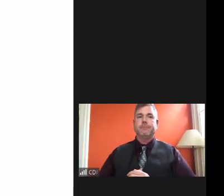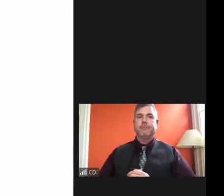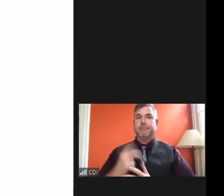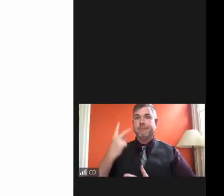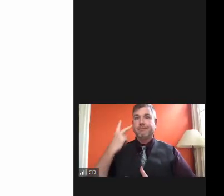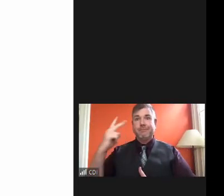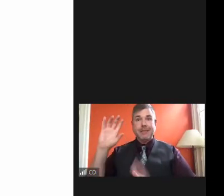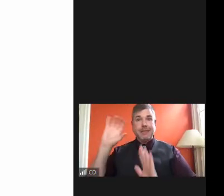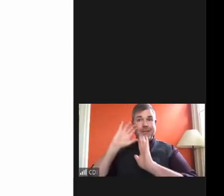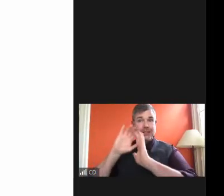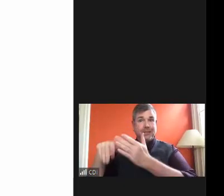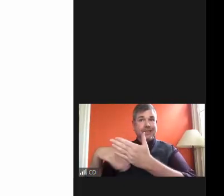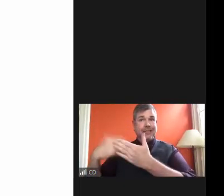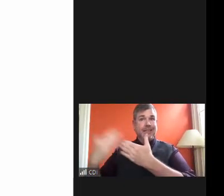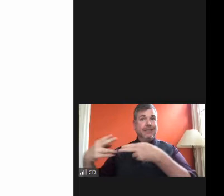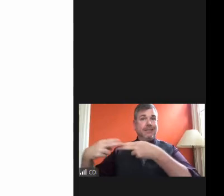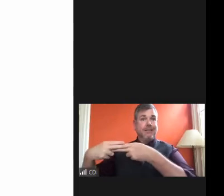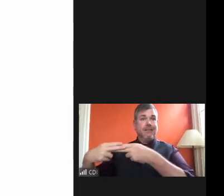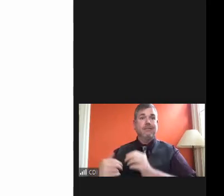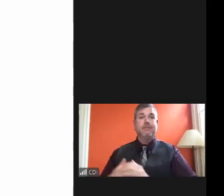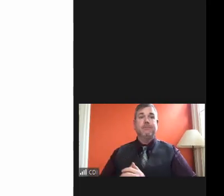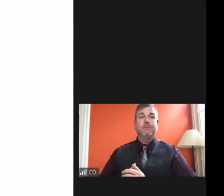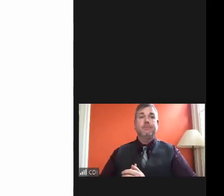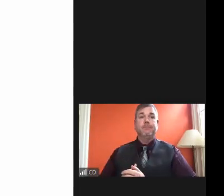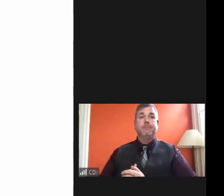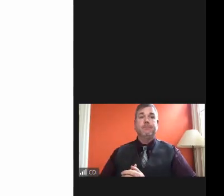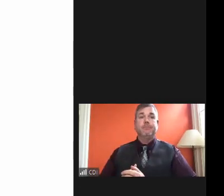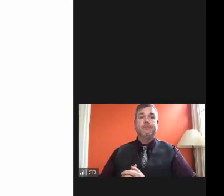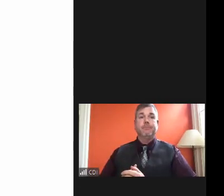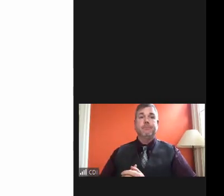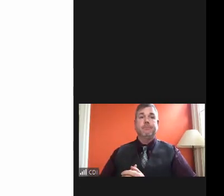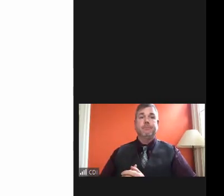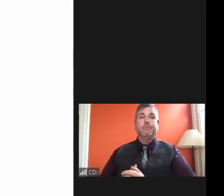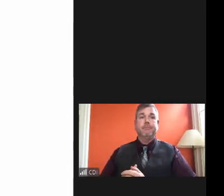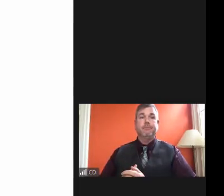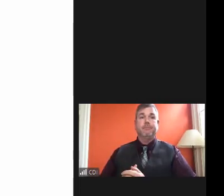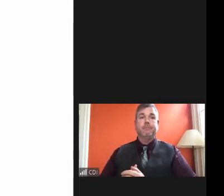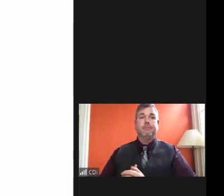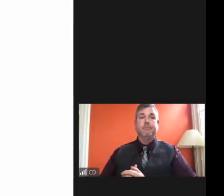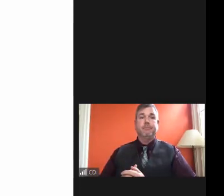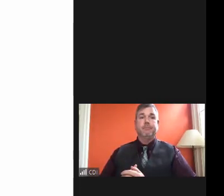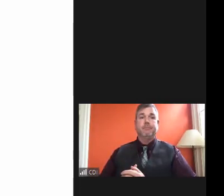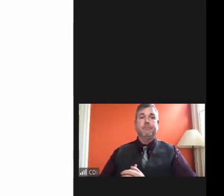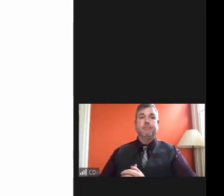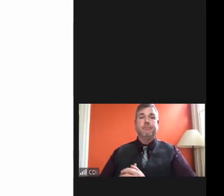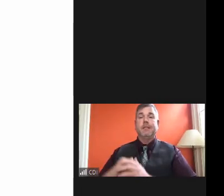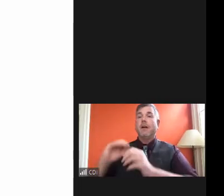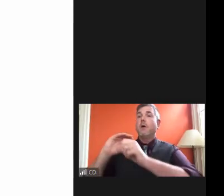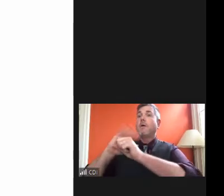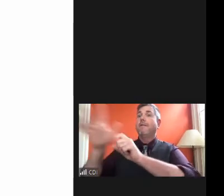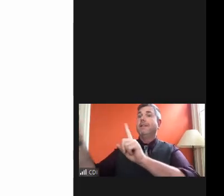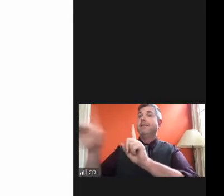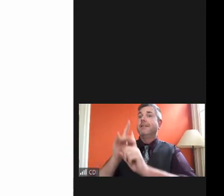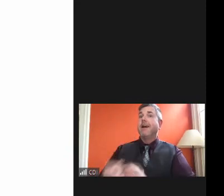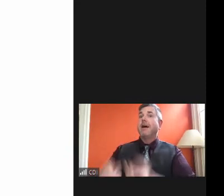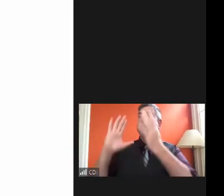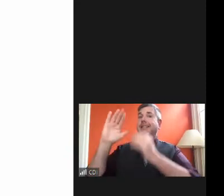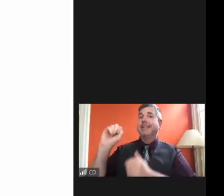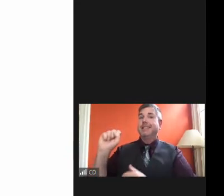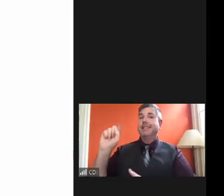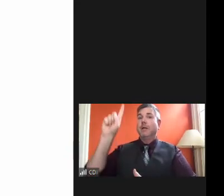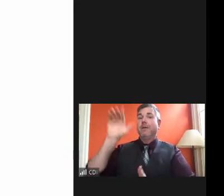1,500 something cases up. I haven't seen the numbers keep changing. The numbers are updated continuously through the day. And so anyone can look